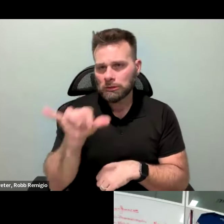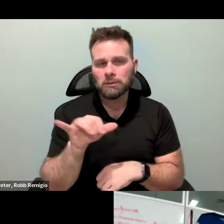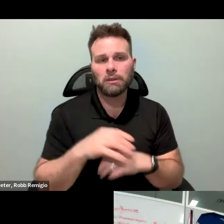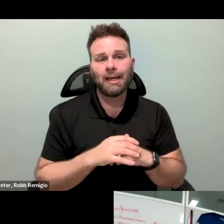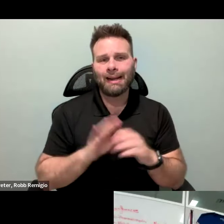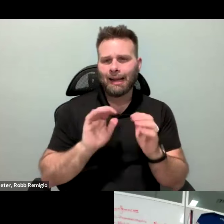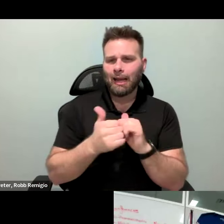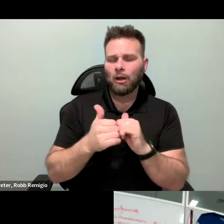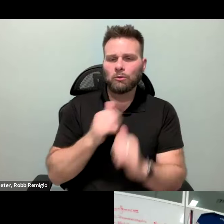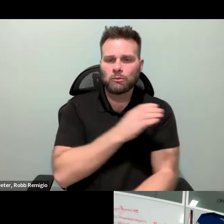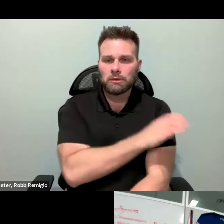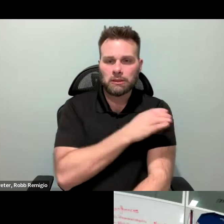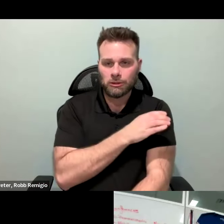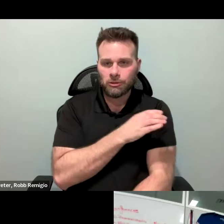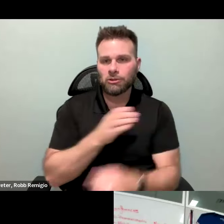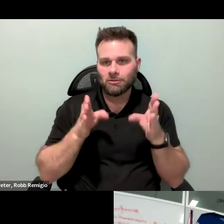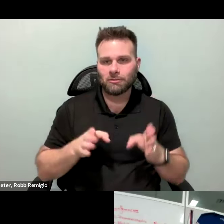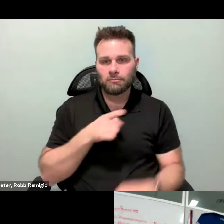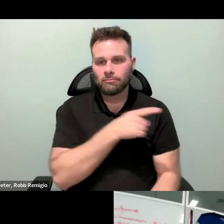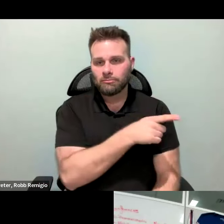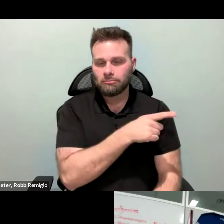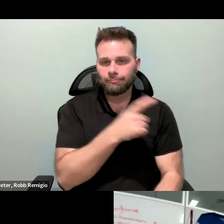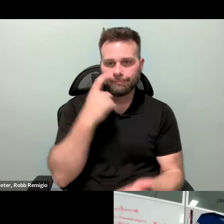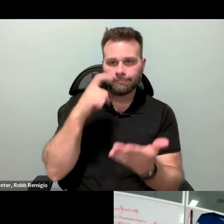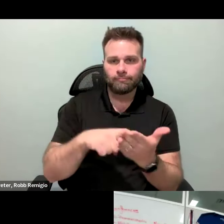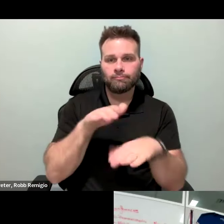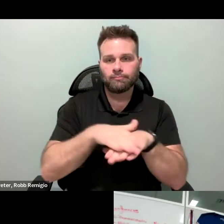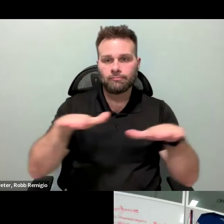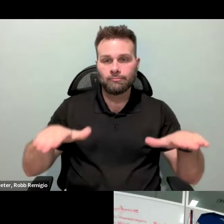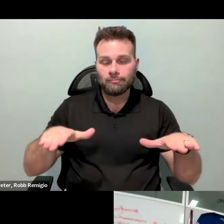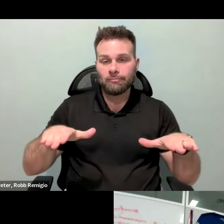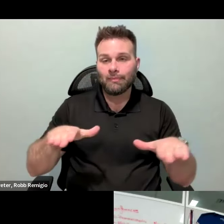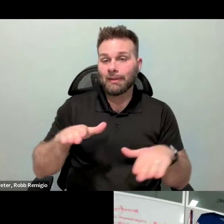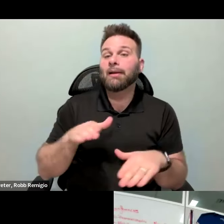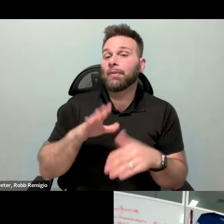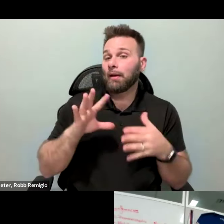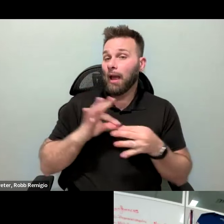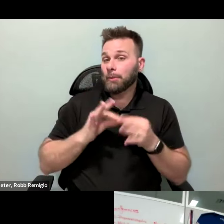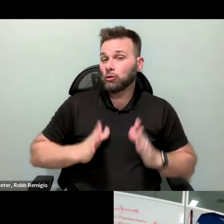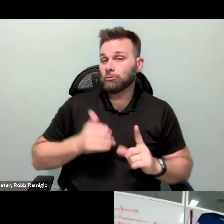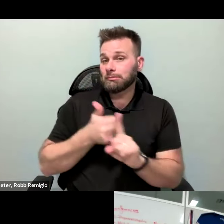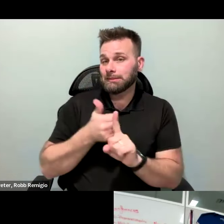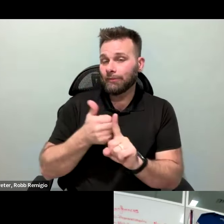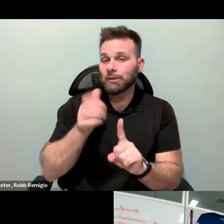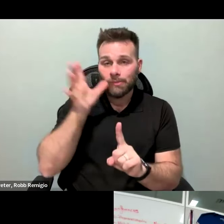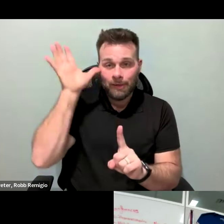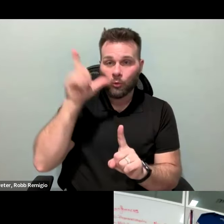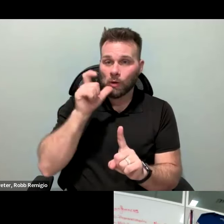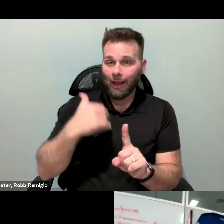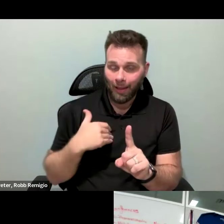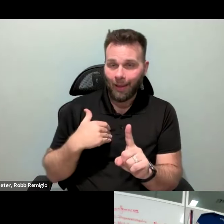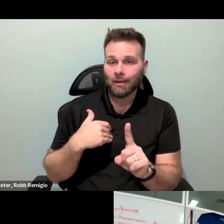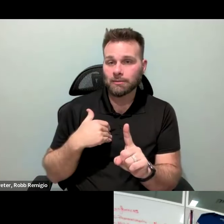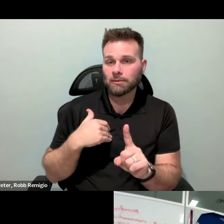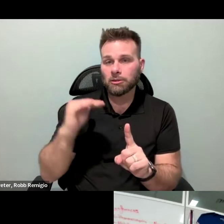clinicians make the distinctions? This is coming from a parent of a student with ASD and ADHD, and